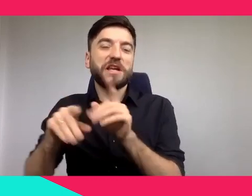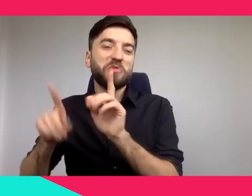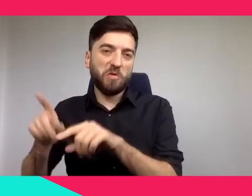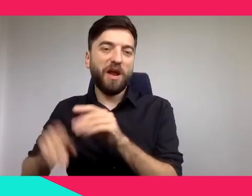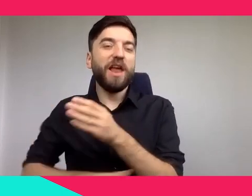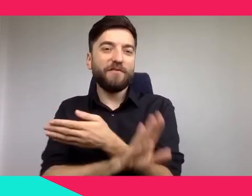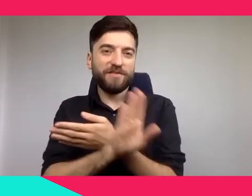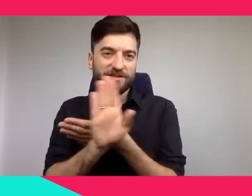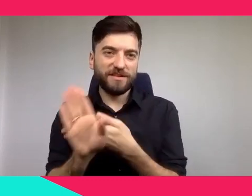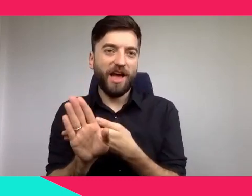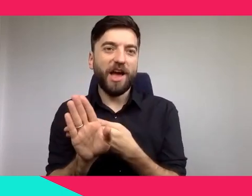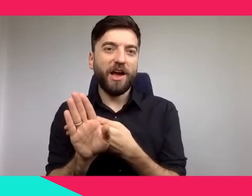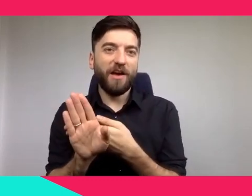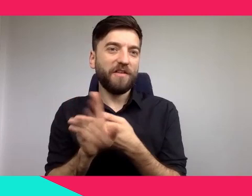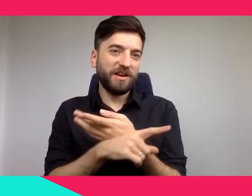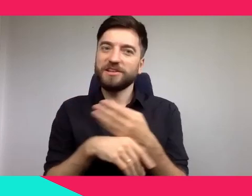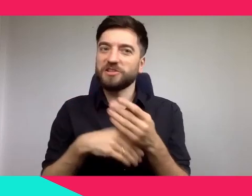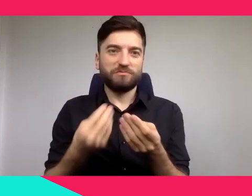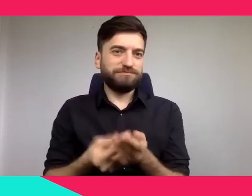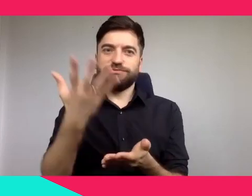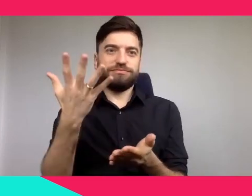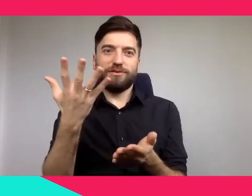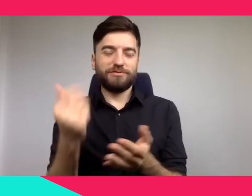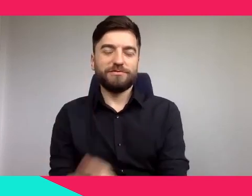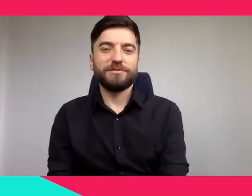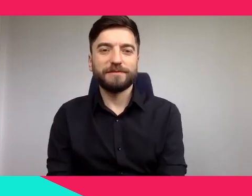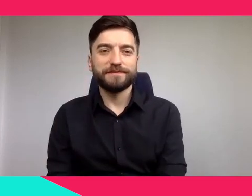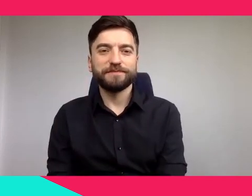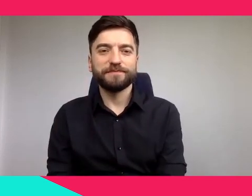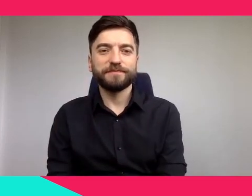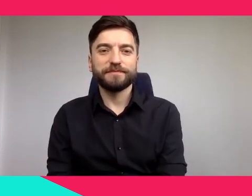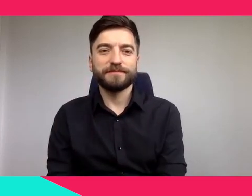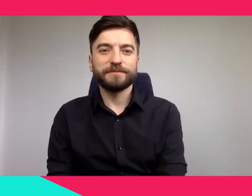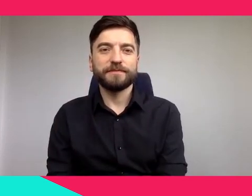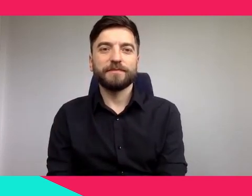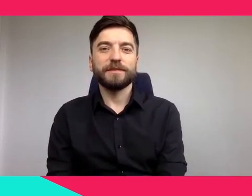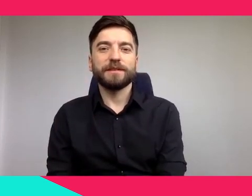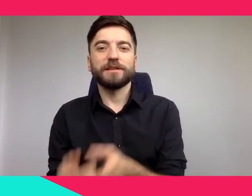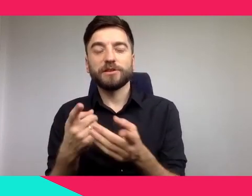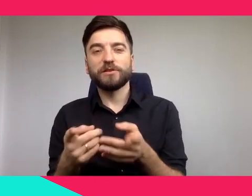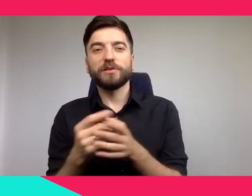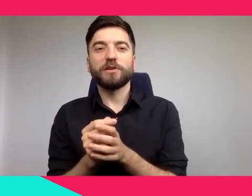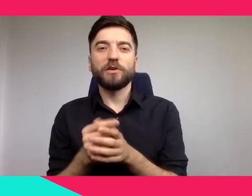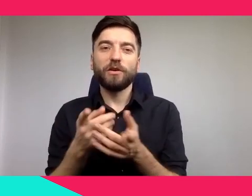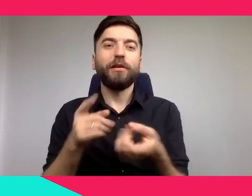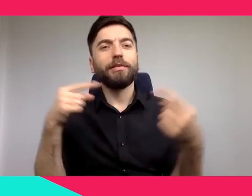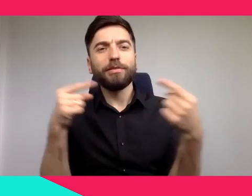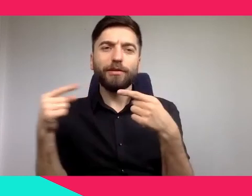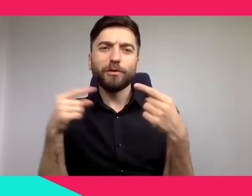could debate the durability of one exhibition versus an open data collection that is still online.